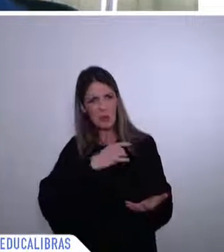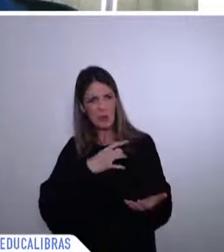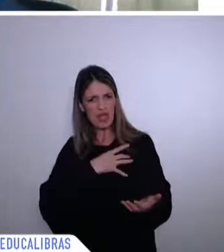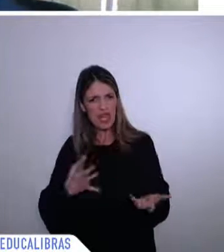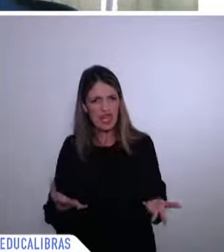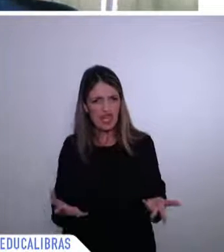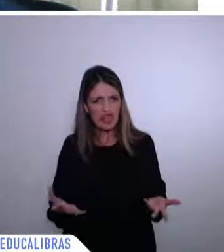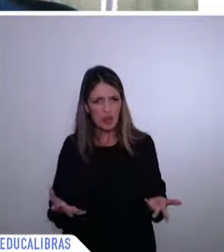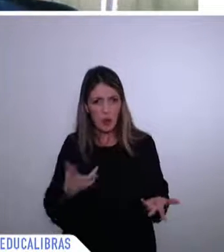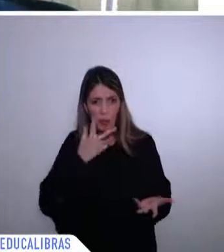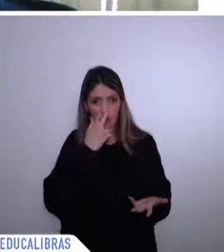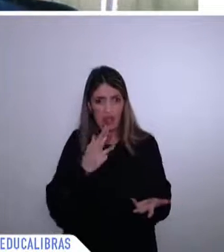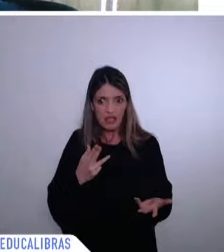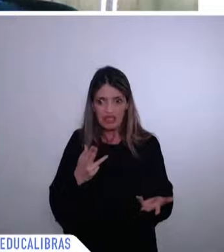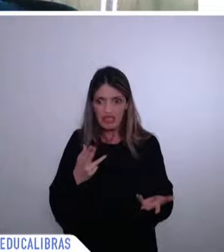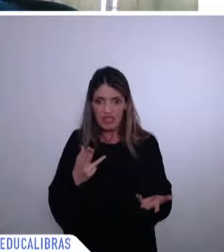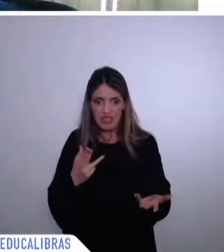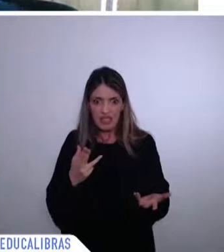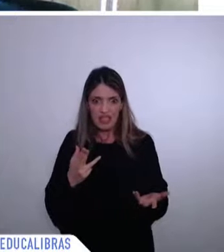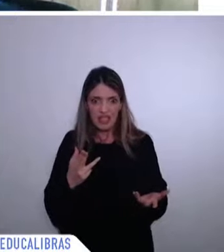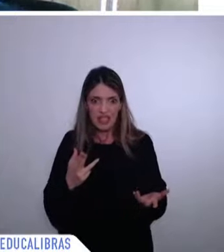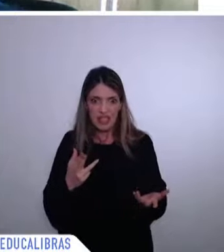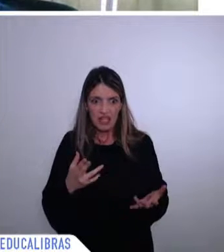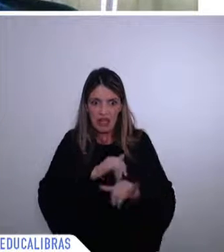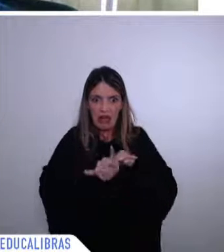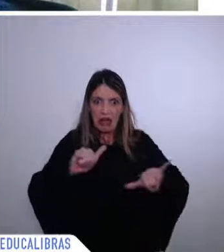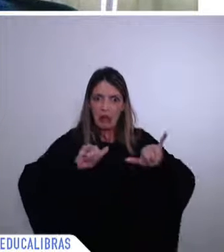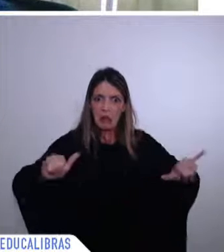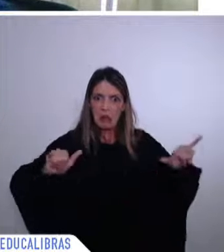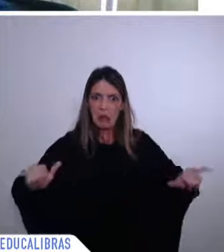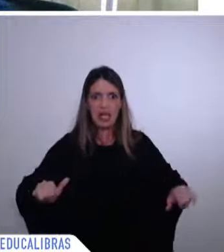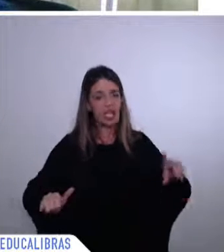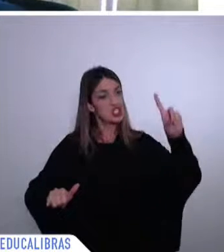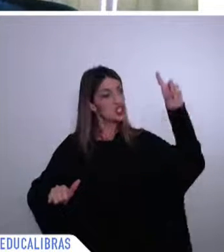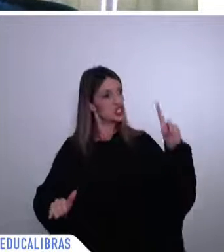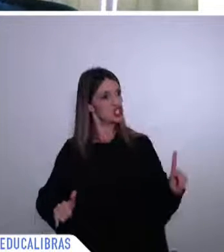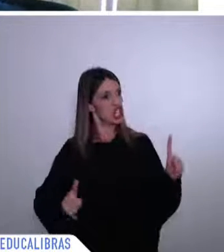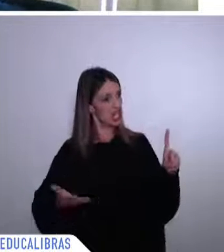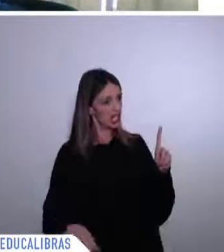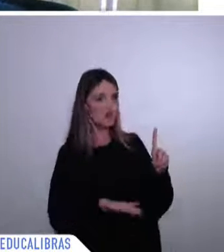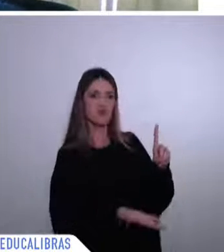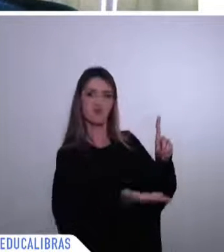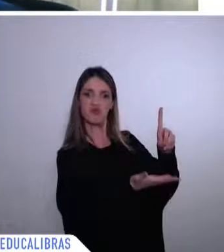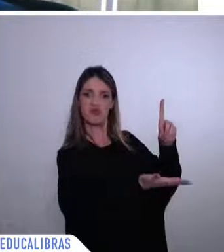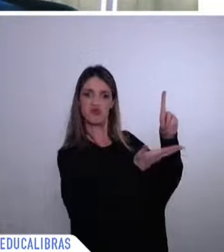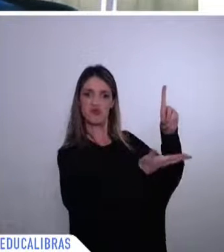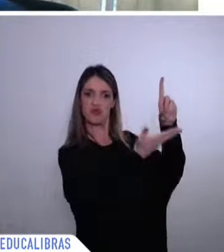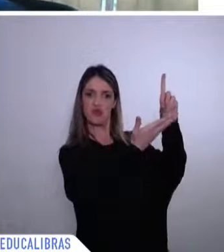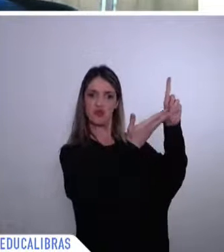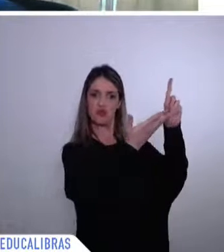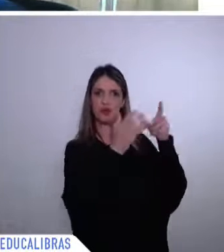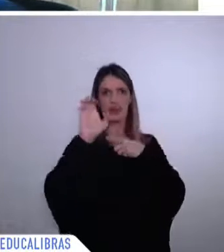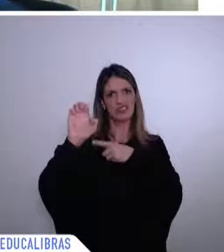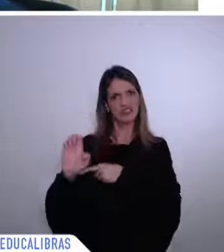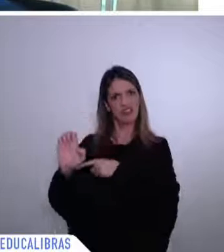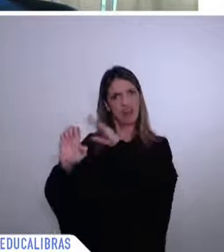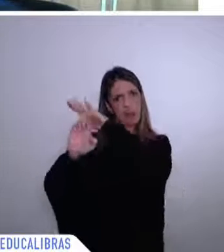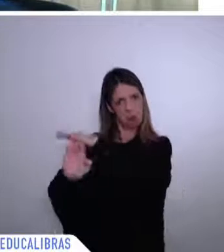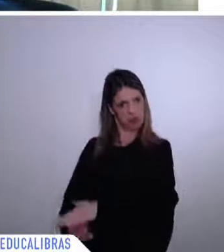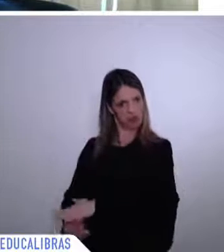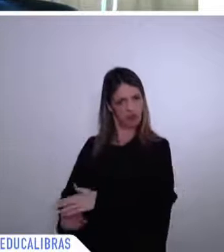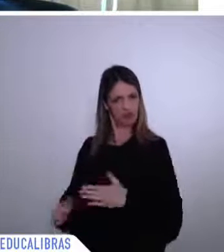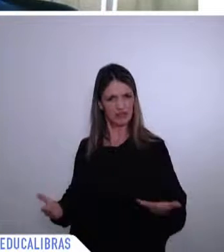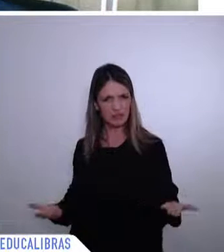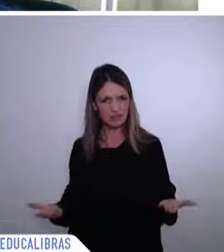are afraid that they stay quiet because it seems like there was a campaign. I say that, uh, the right wing left